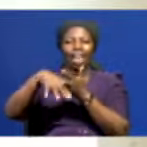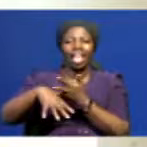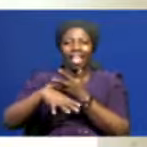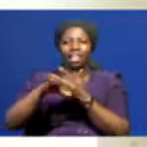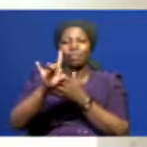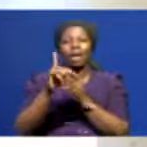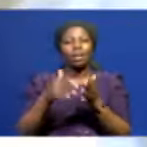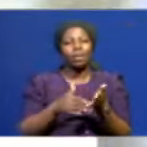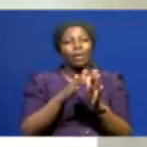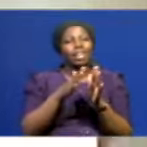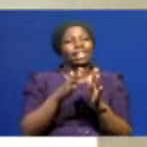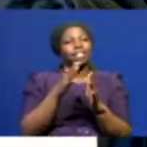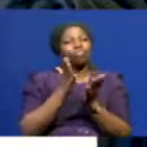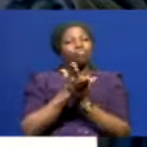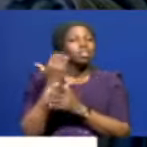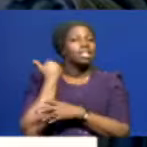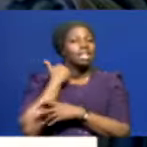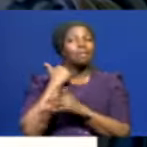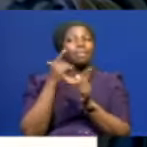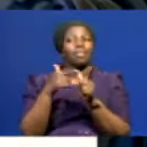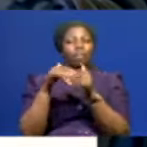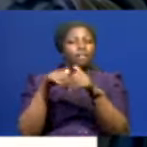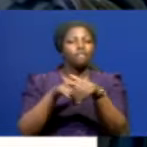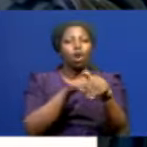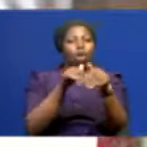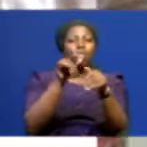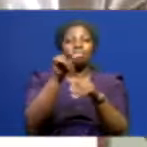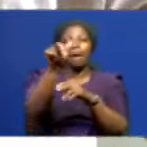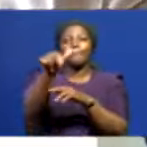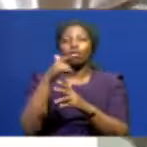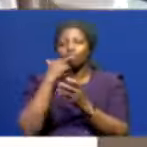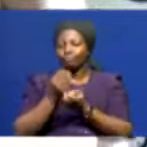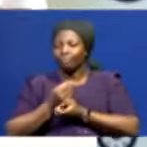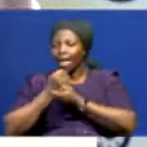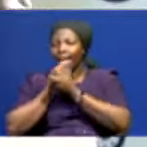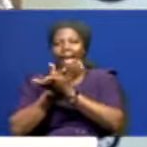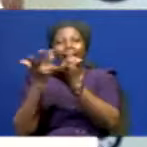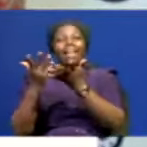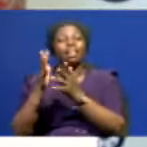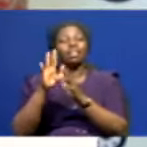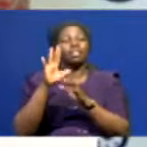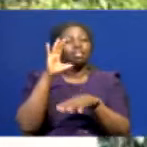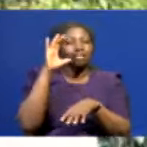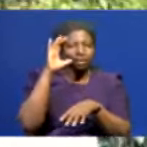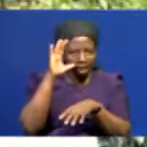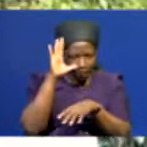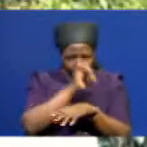nia mbaya tuweze kufuata huyu amelik hiyo information ametumia